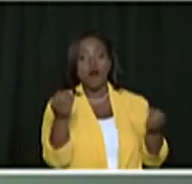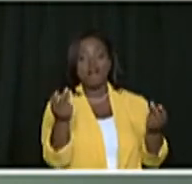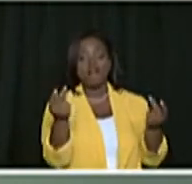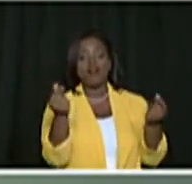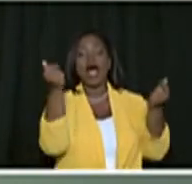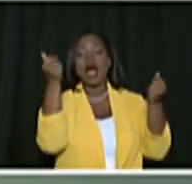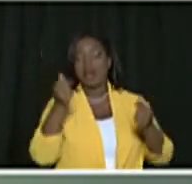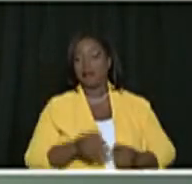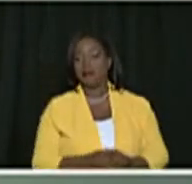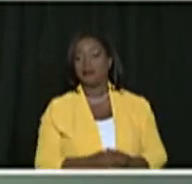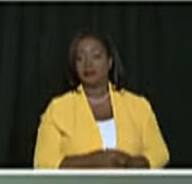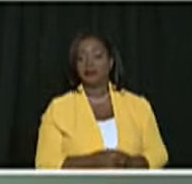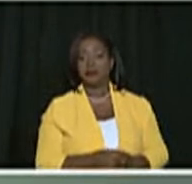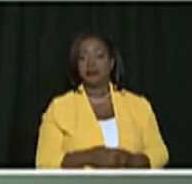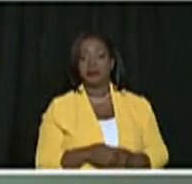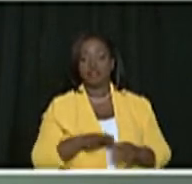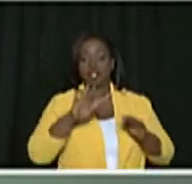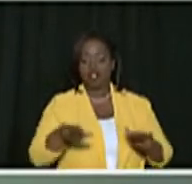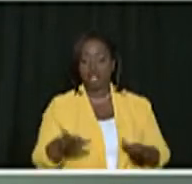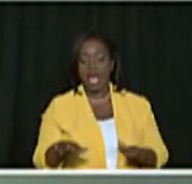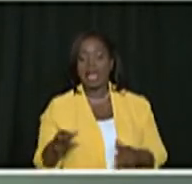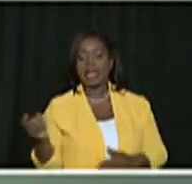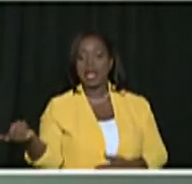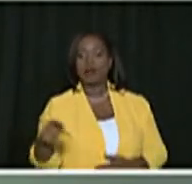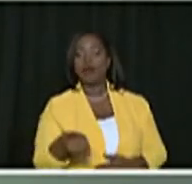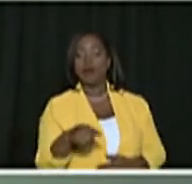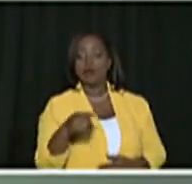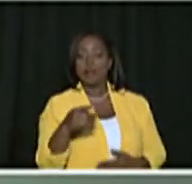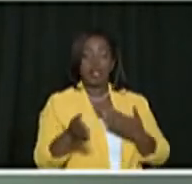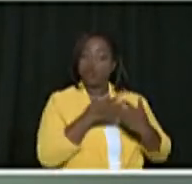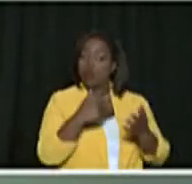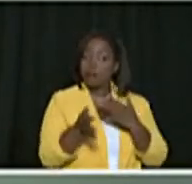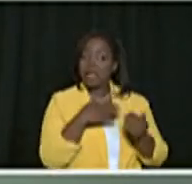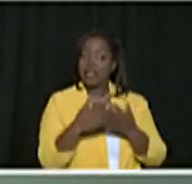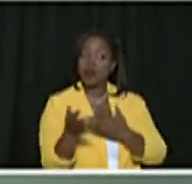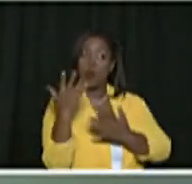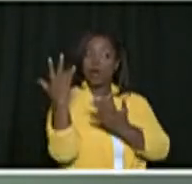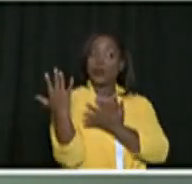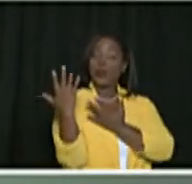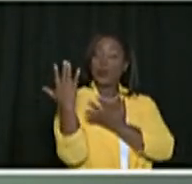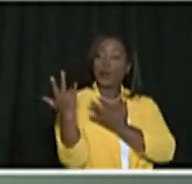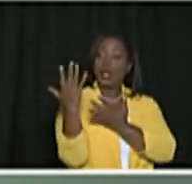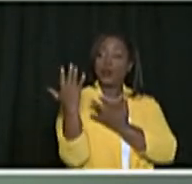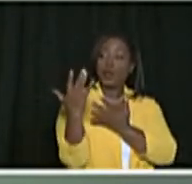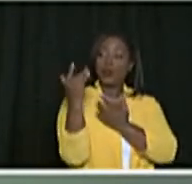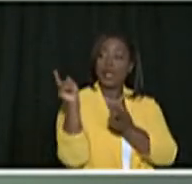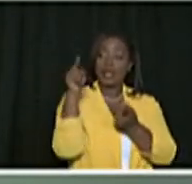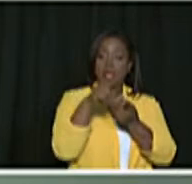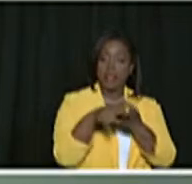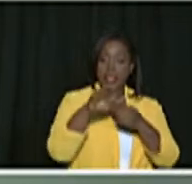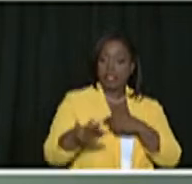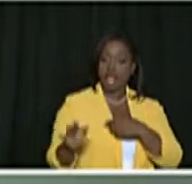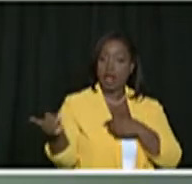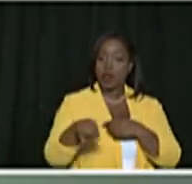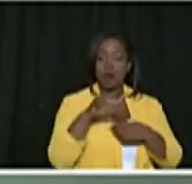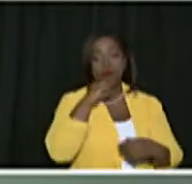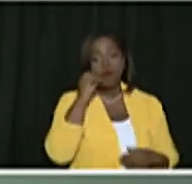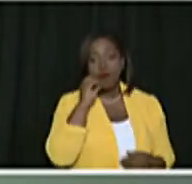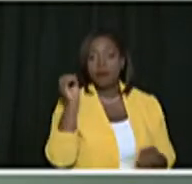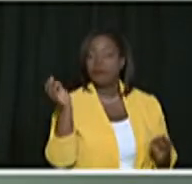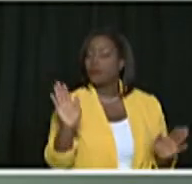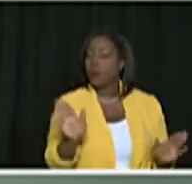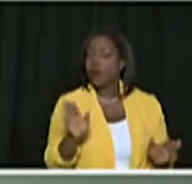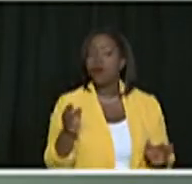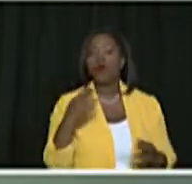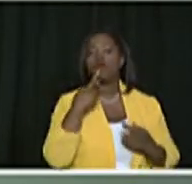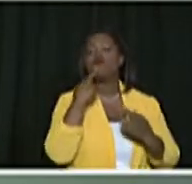child returns home, report it first. Report it so that we can take action on our part to have that child recovered.